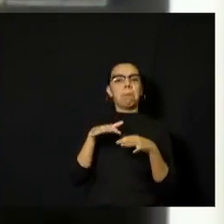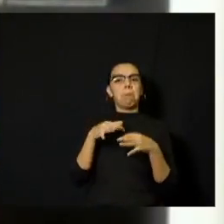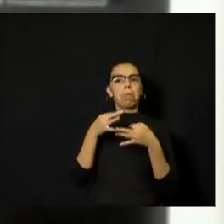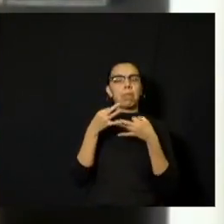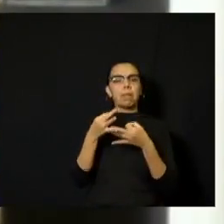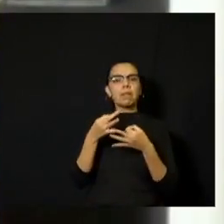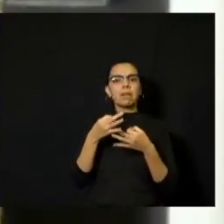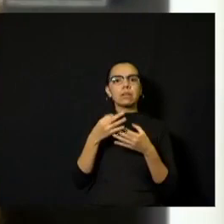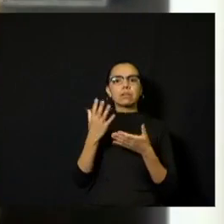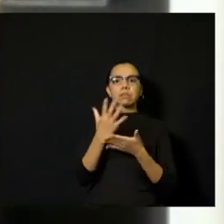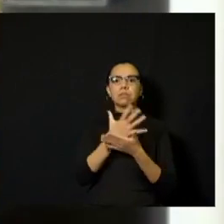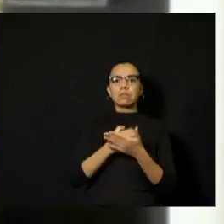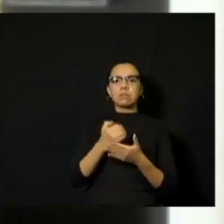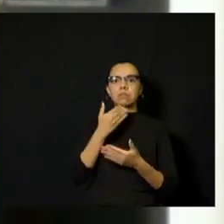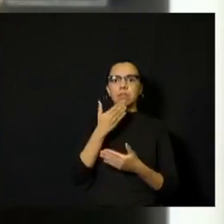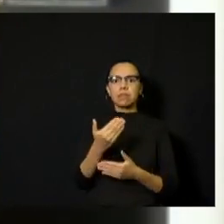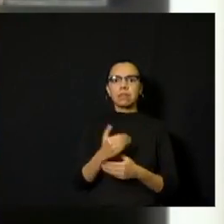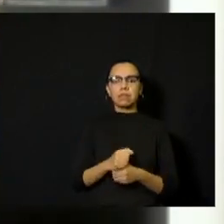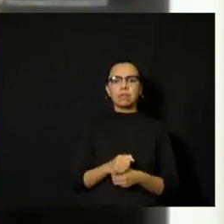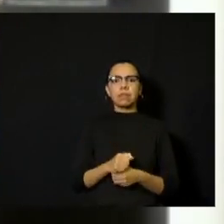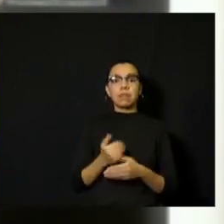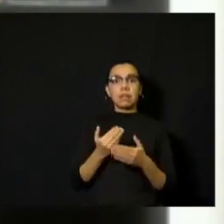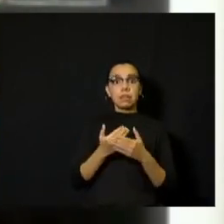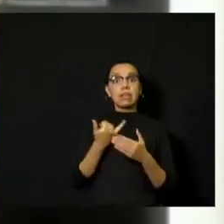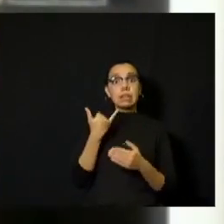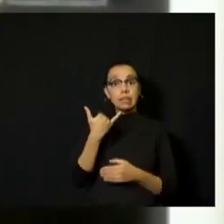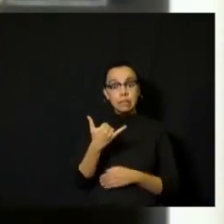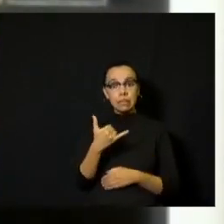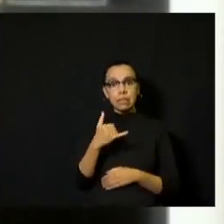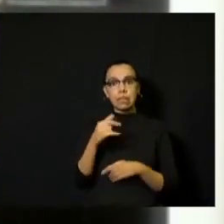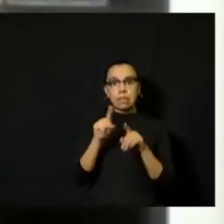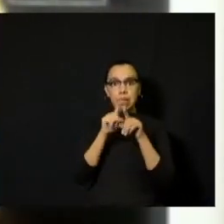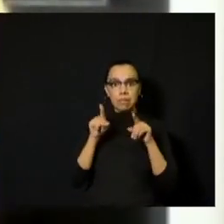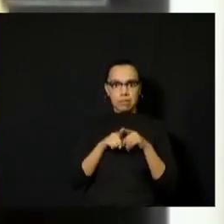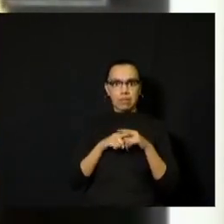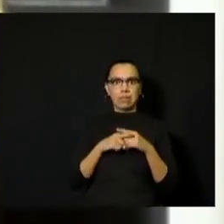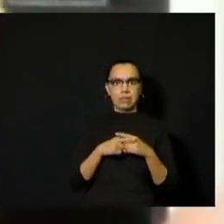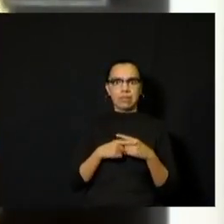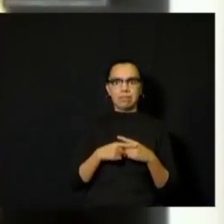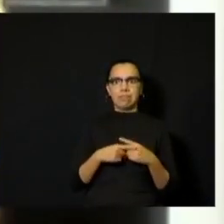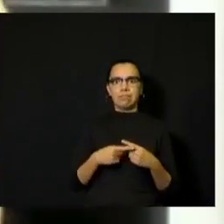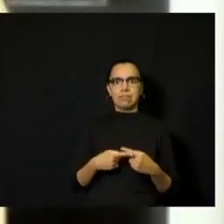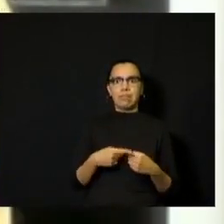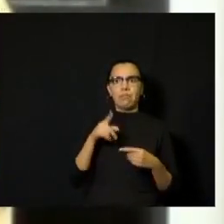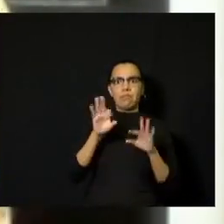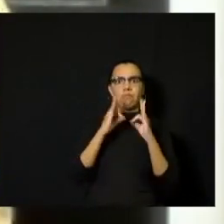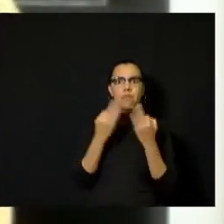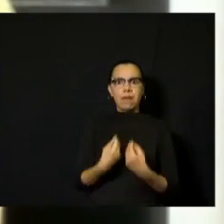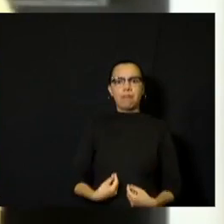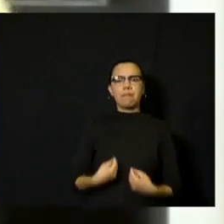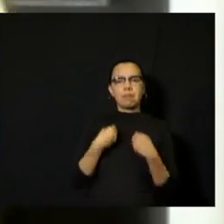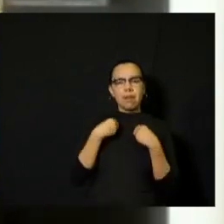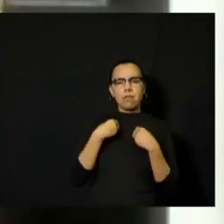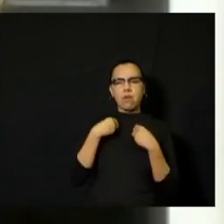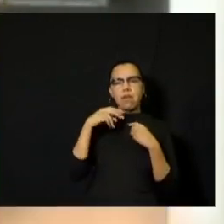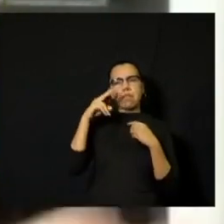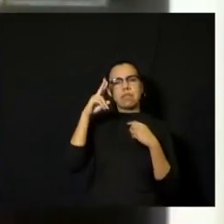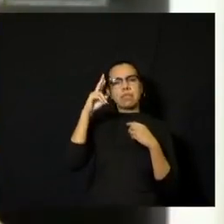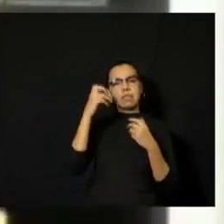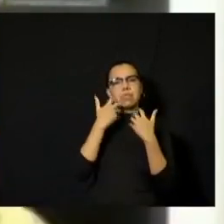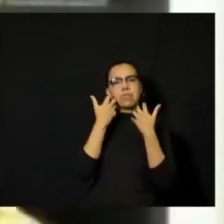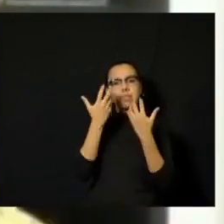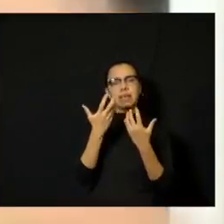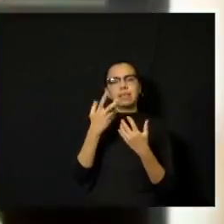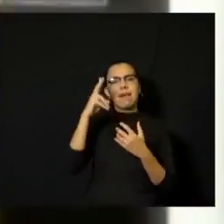getting financial results very big. That was quite shocking for me. With a lifestyle I've always dreamed that I knew